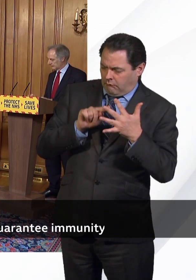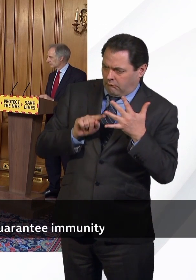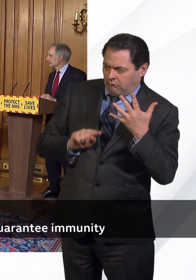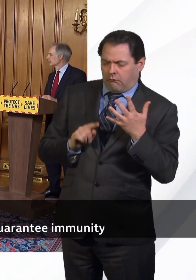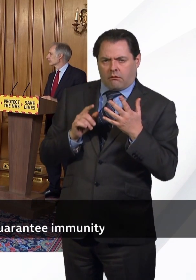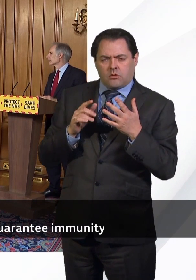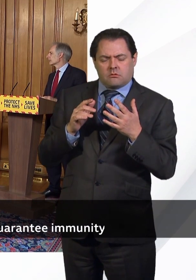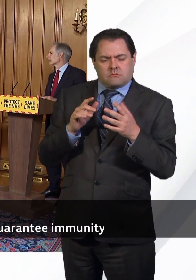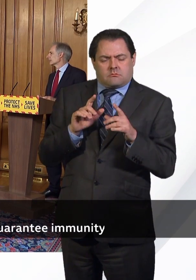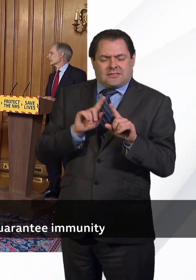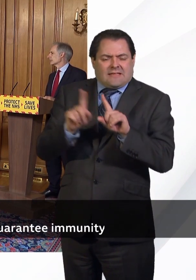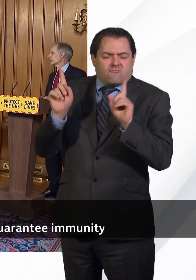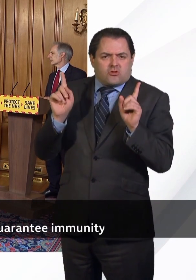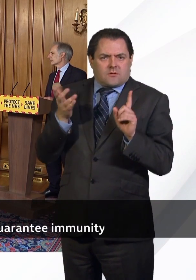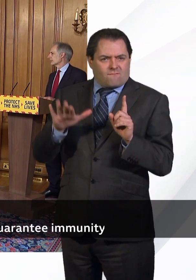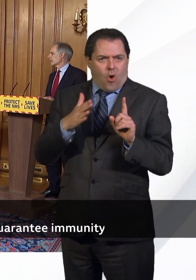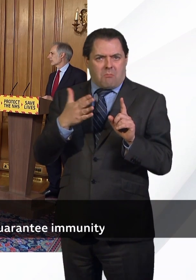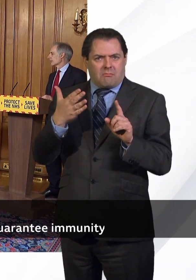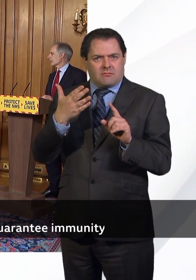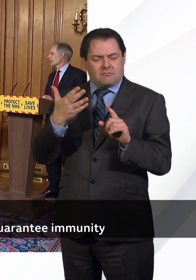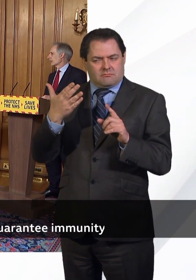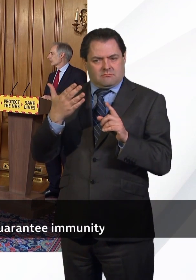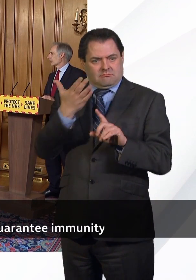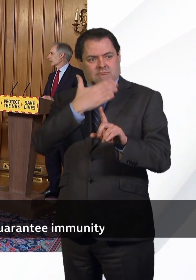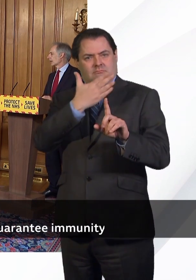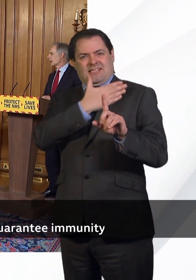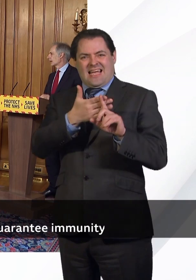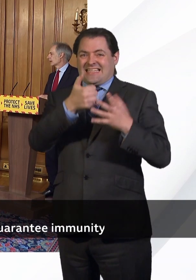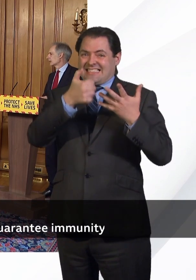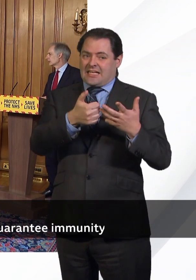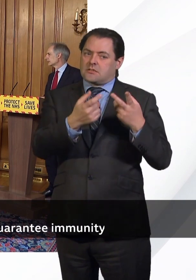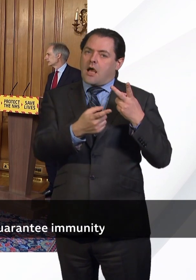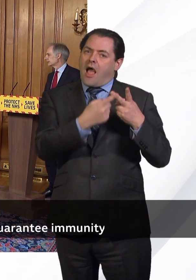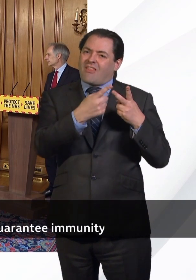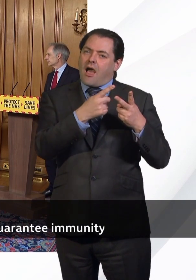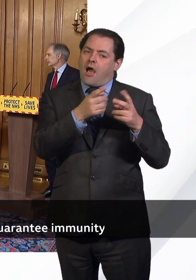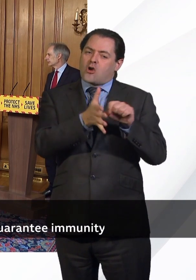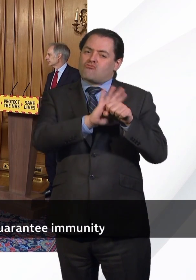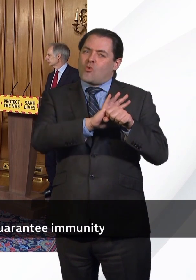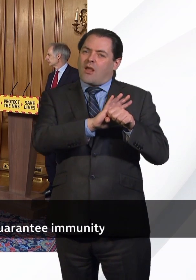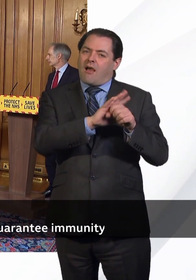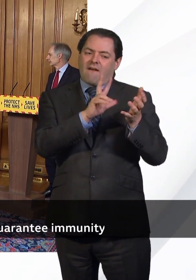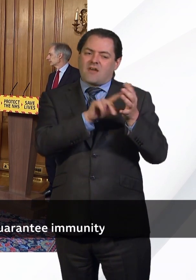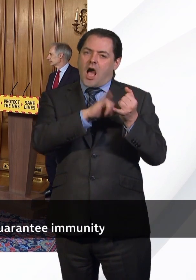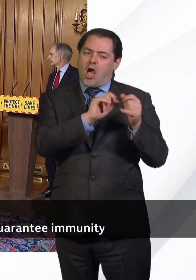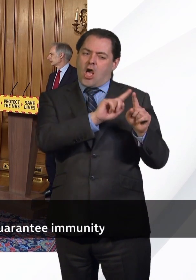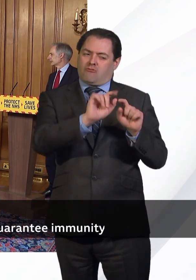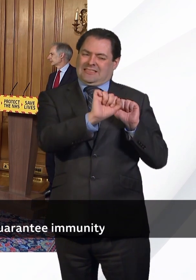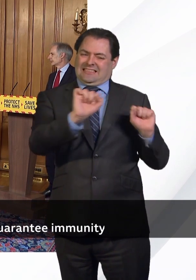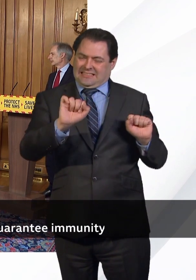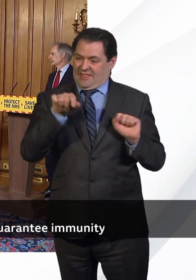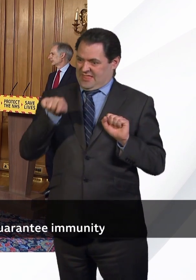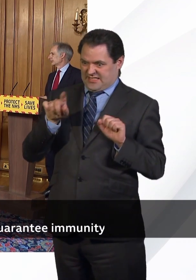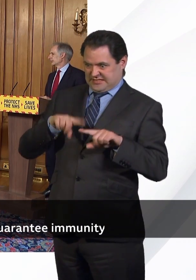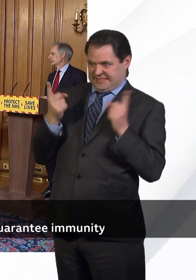There are so many things that are different to the 6 existing coronaviruses that we do have to test this and not base